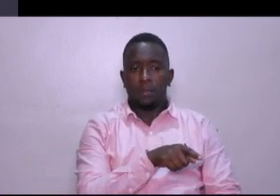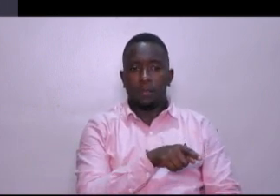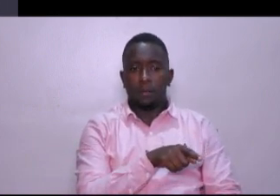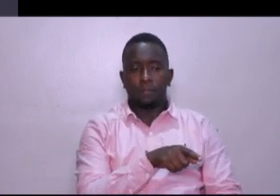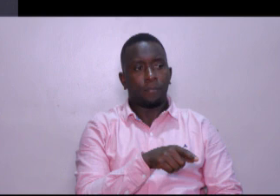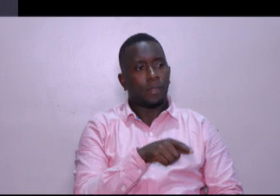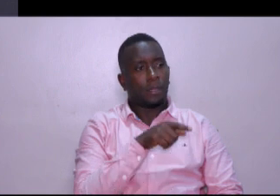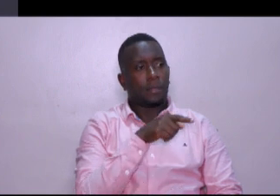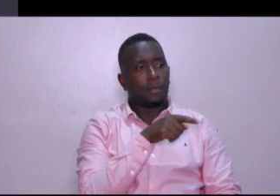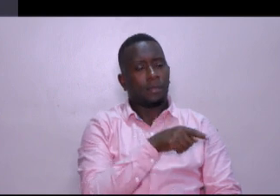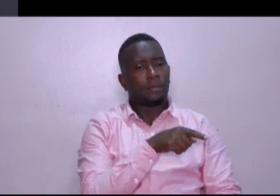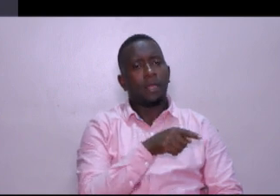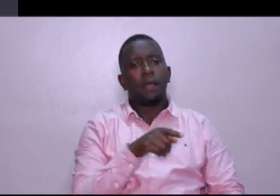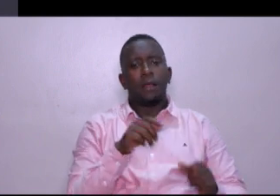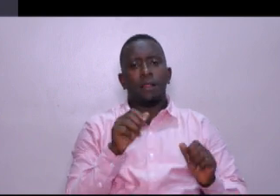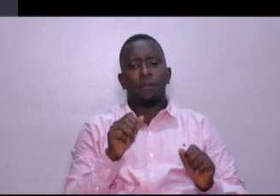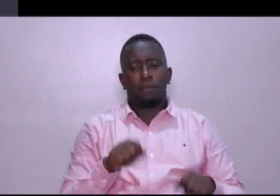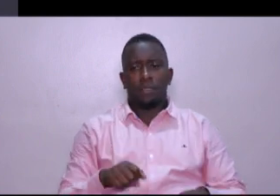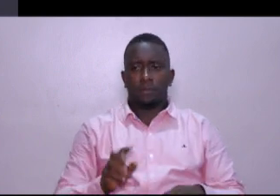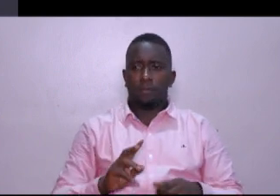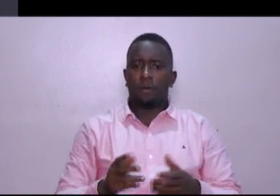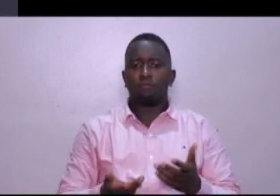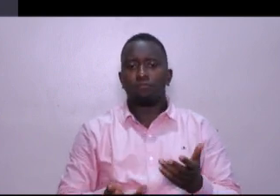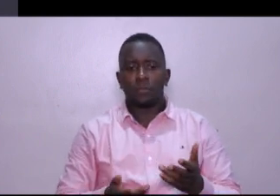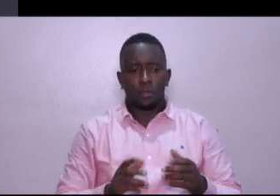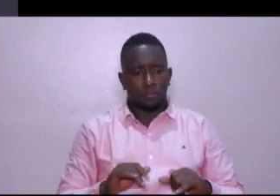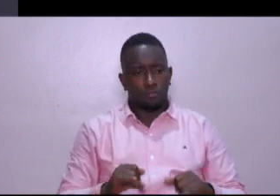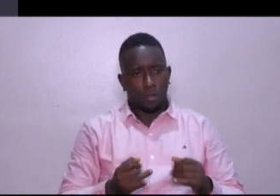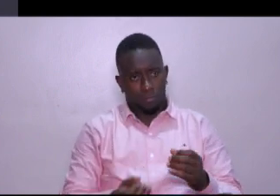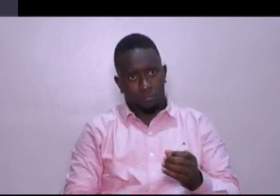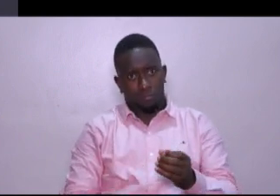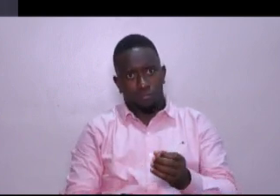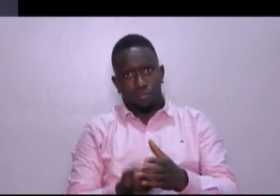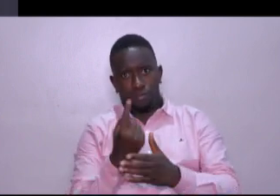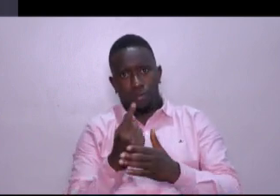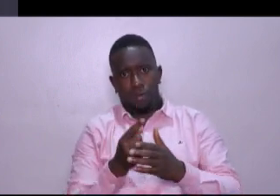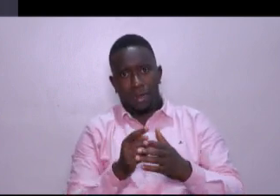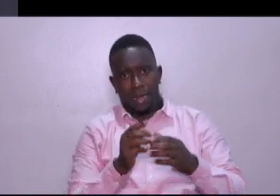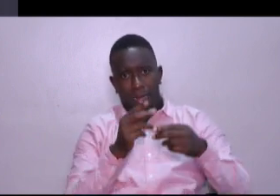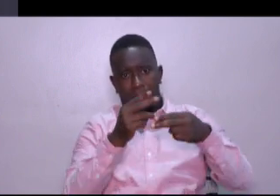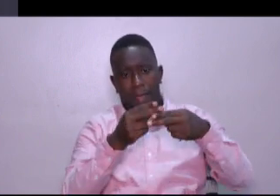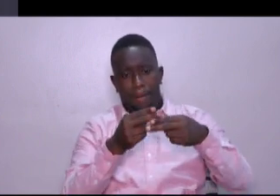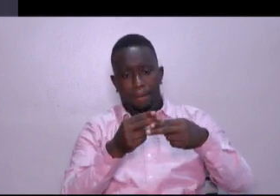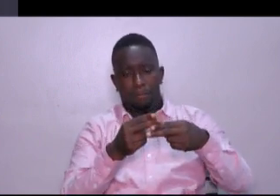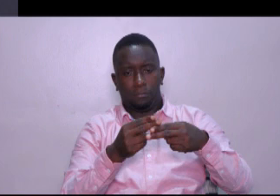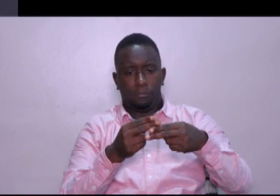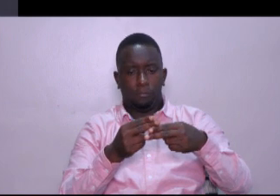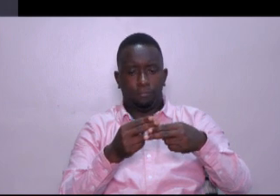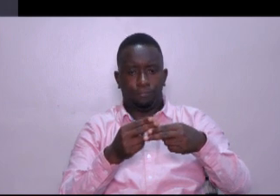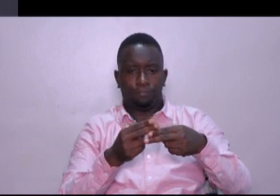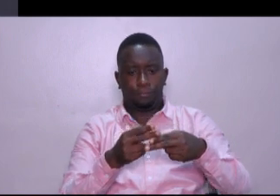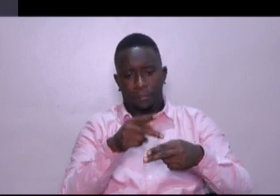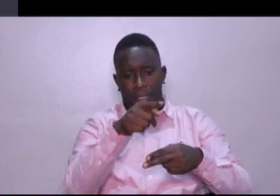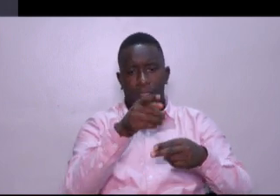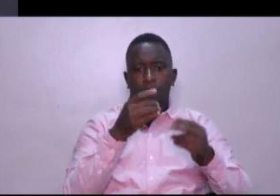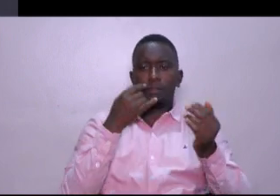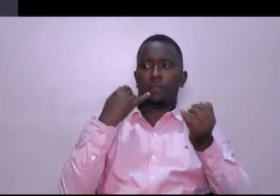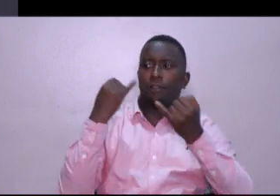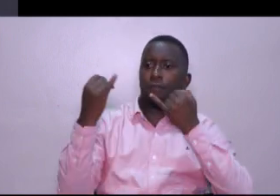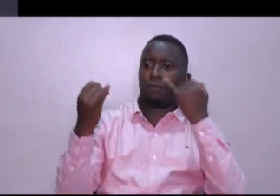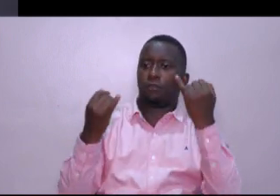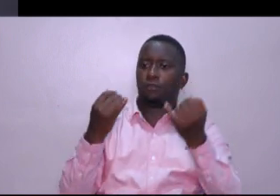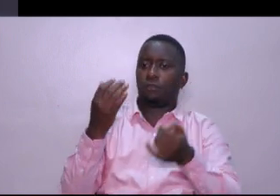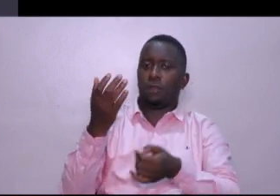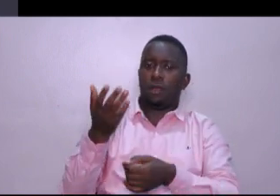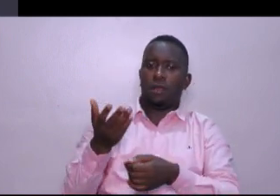we are saying that they should pop up with its name, like this information doesn't have